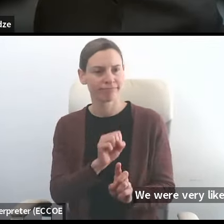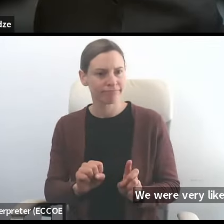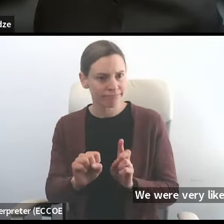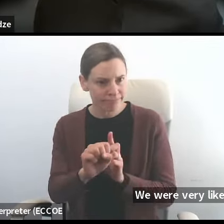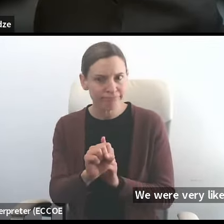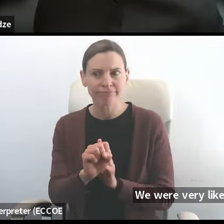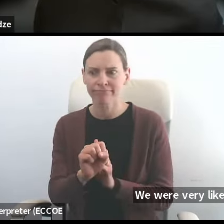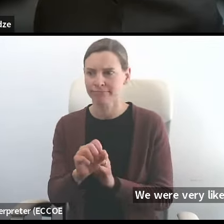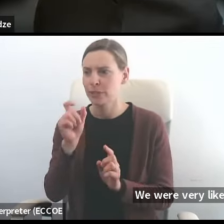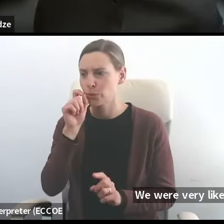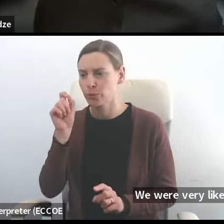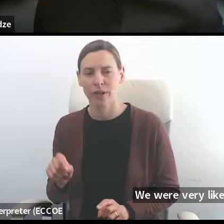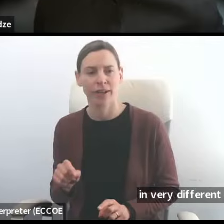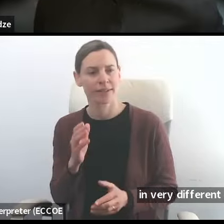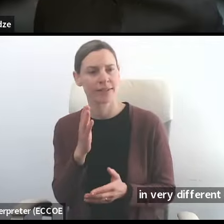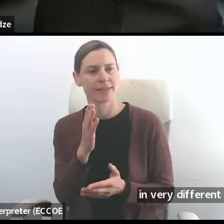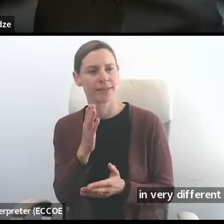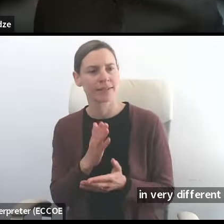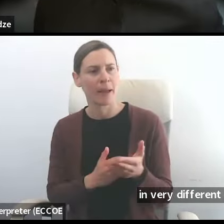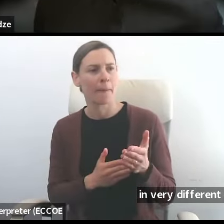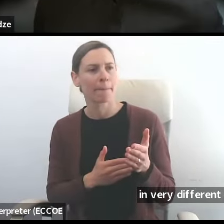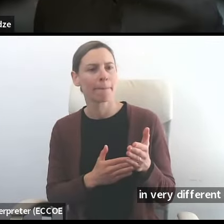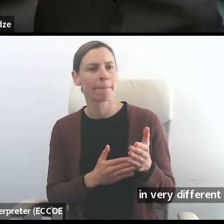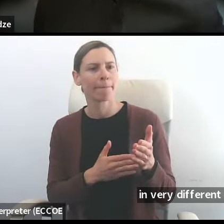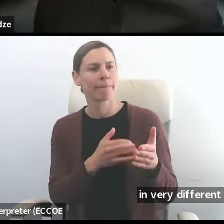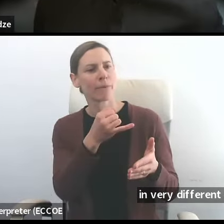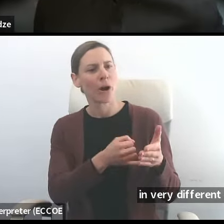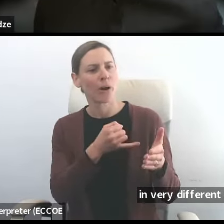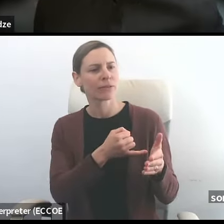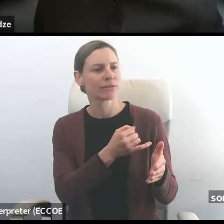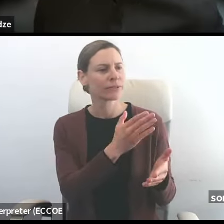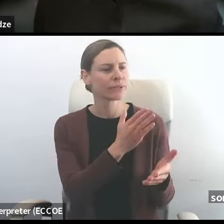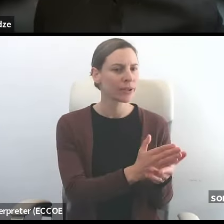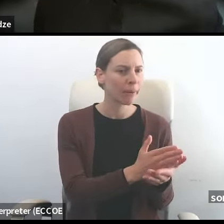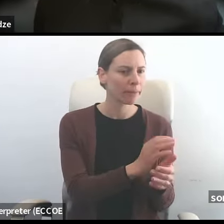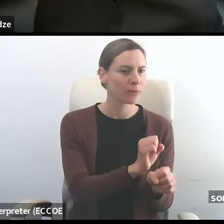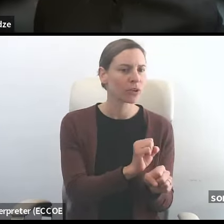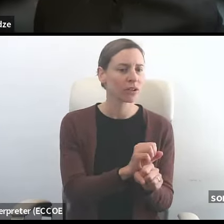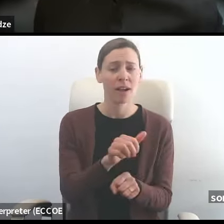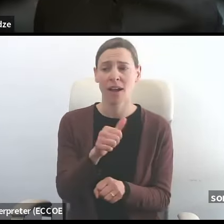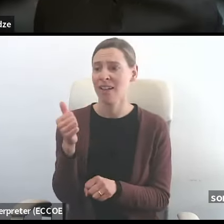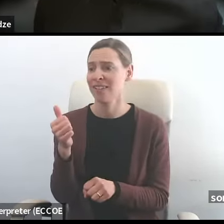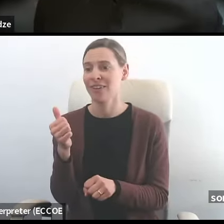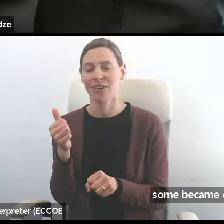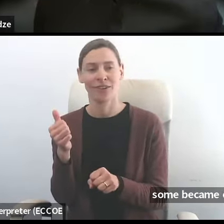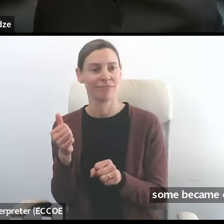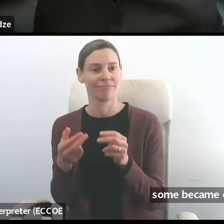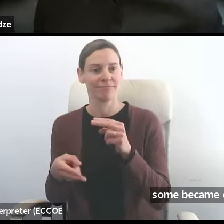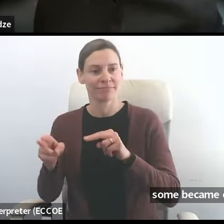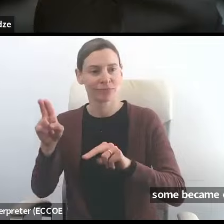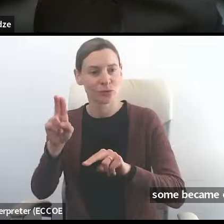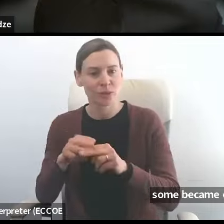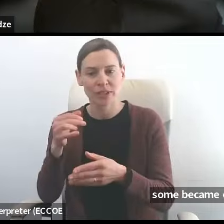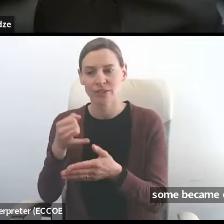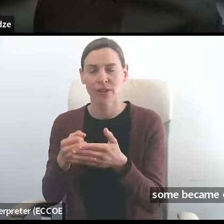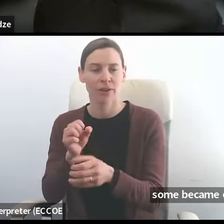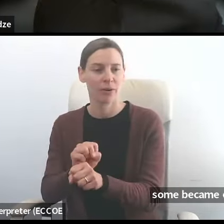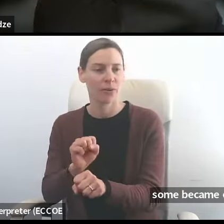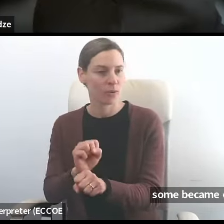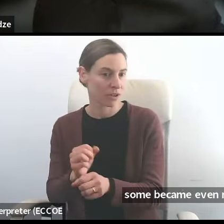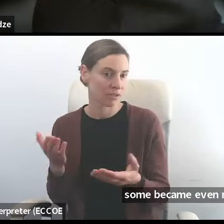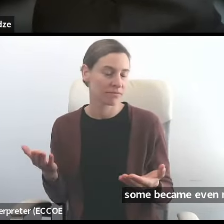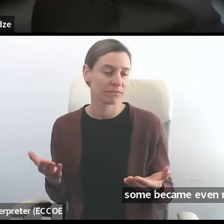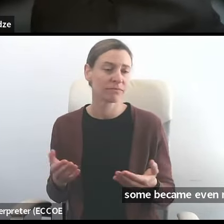some became even more productive than before. And it was just a matter